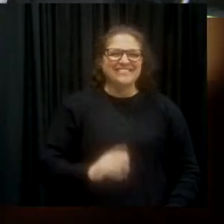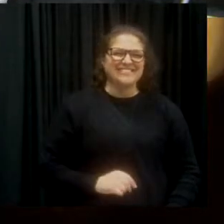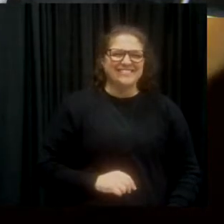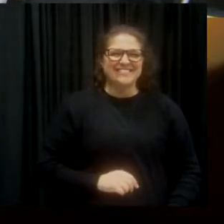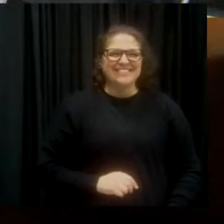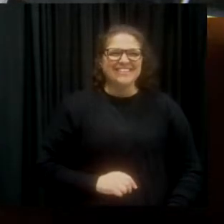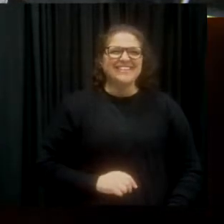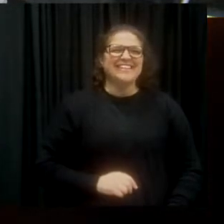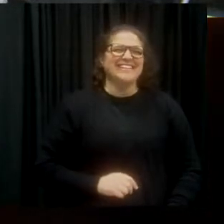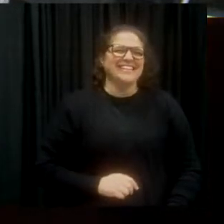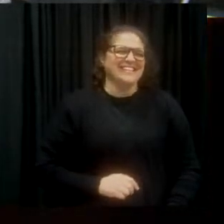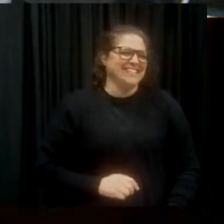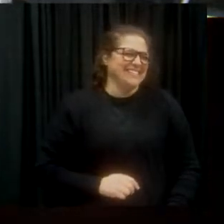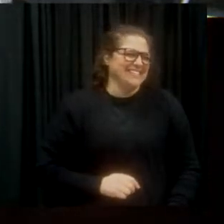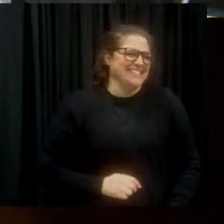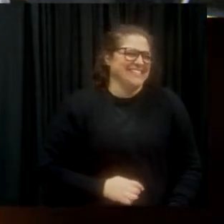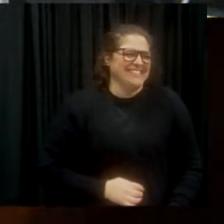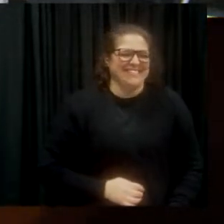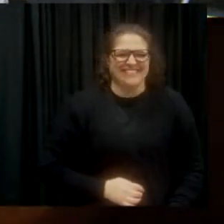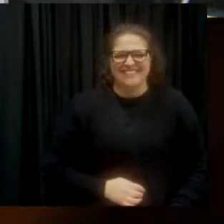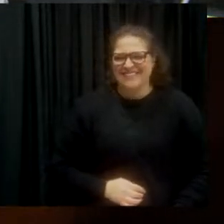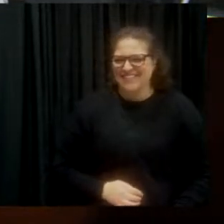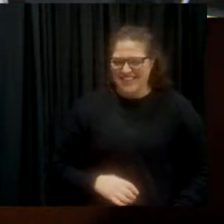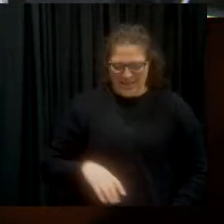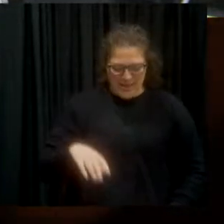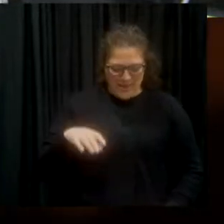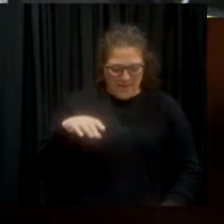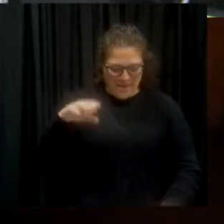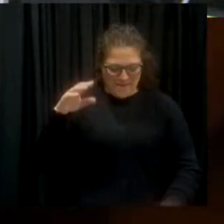Kayla Mailchop.